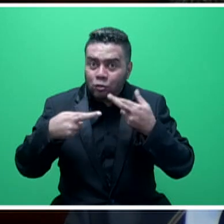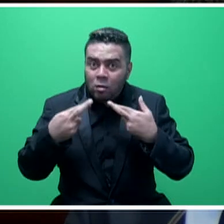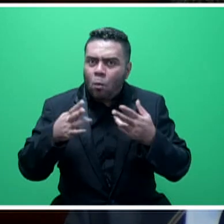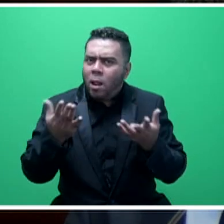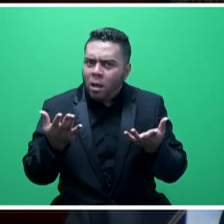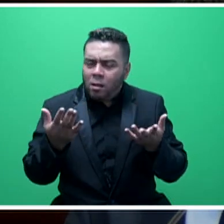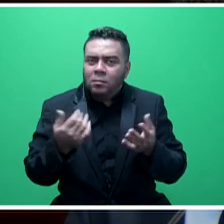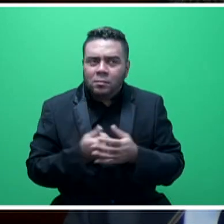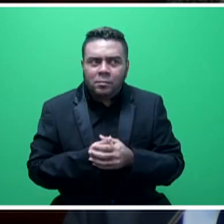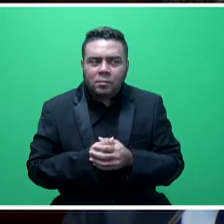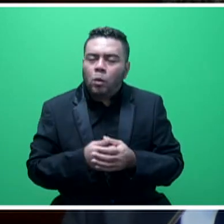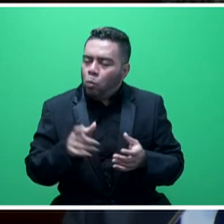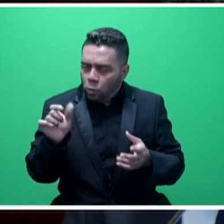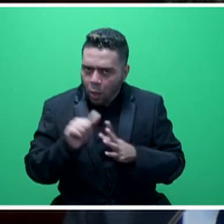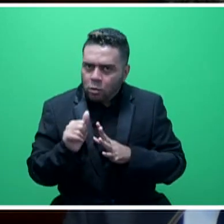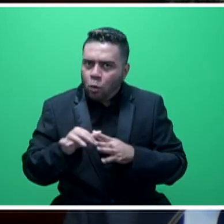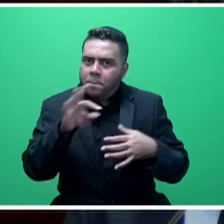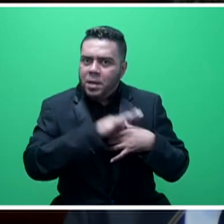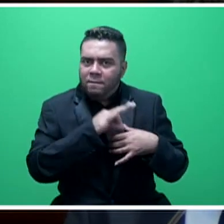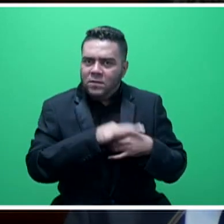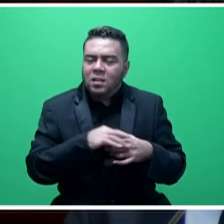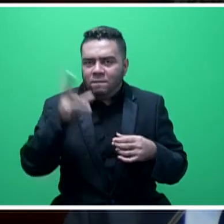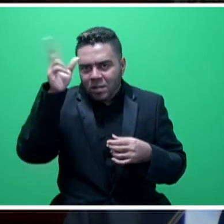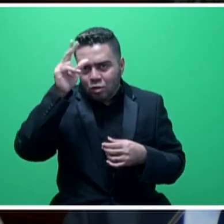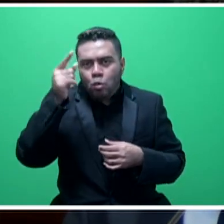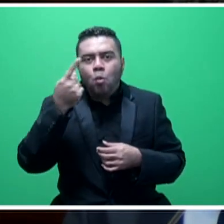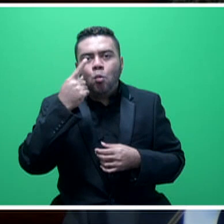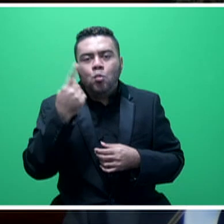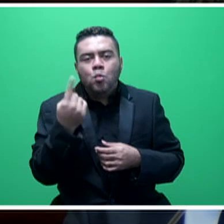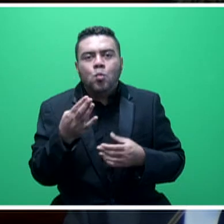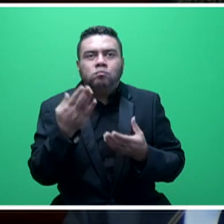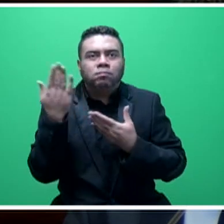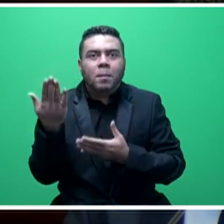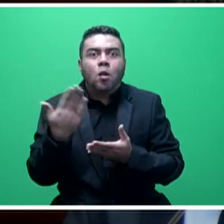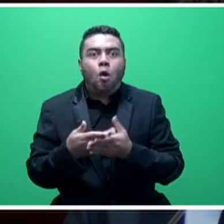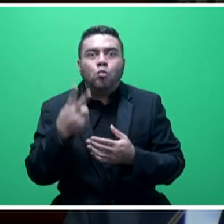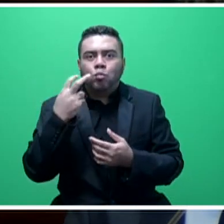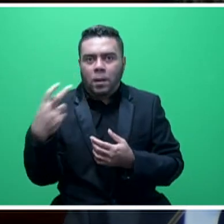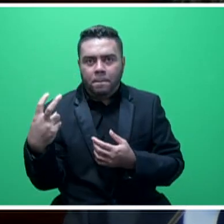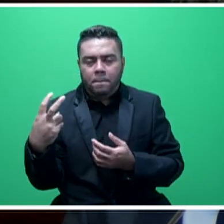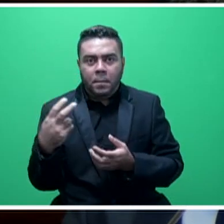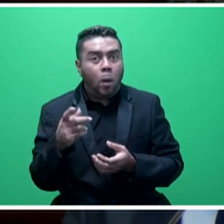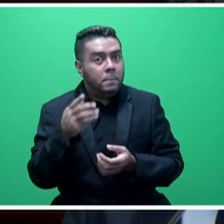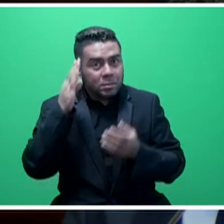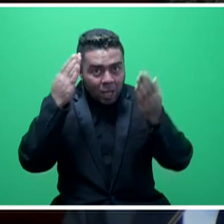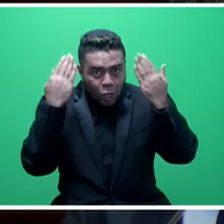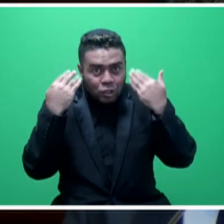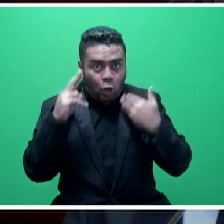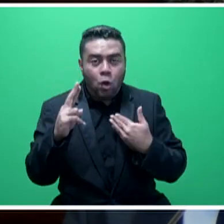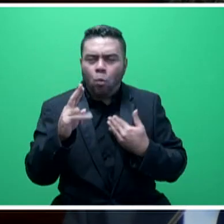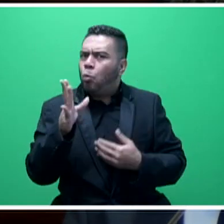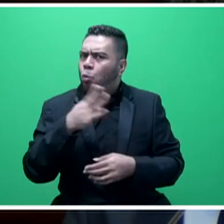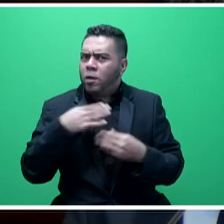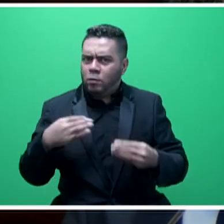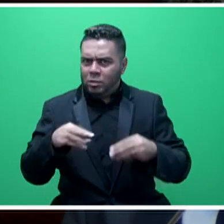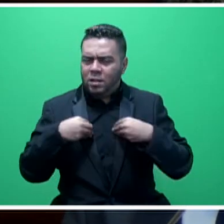artisans will also benefit Fijians who depend on tourism. Mr. Speaker, sir, we've received overwhelming